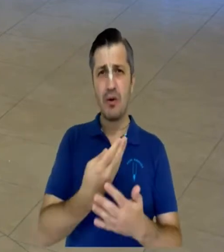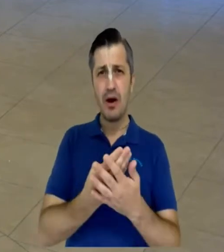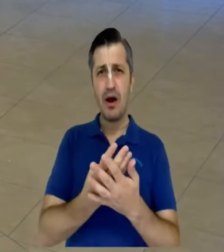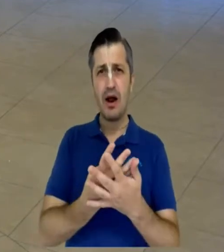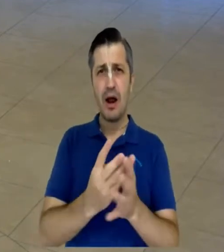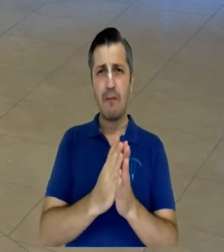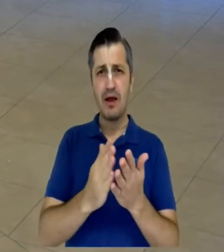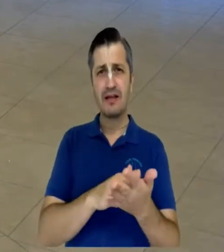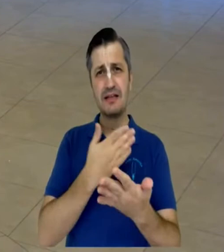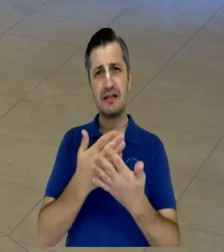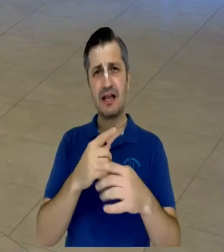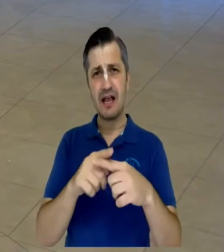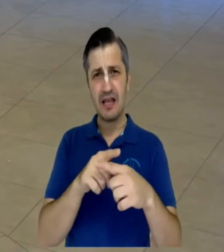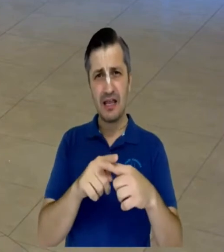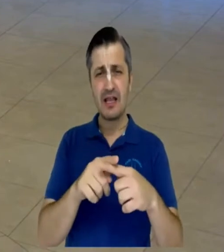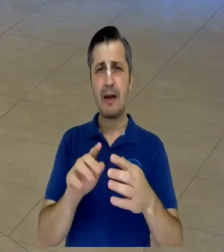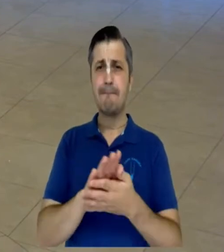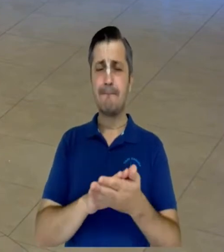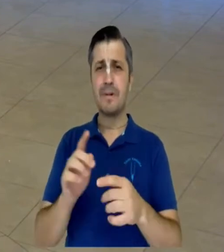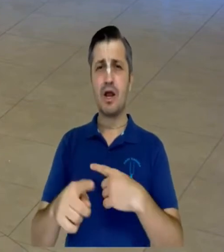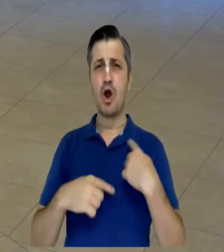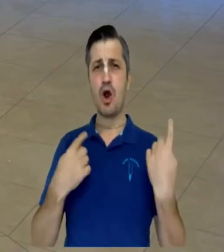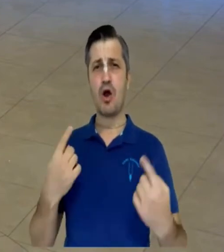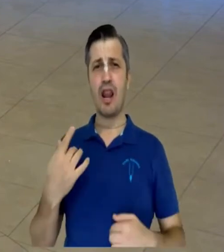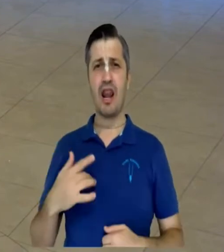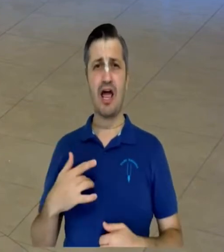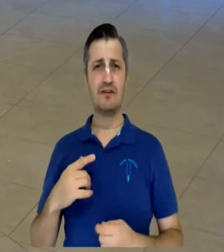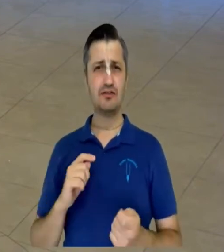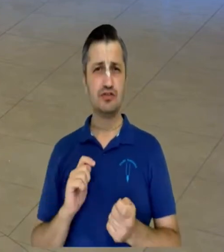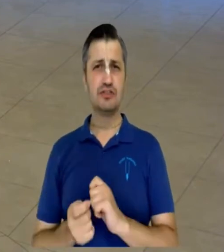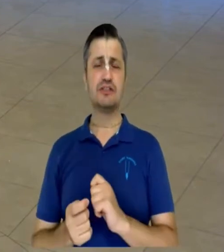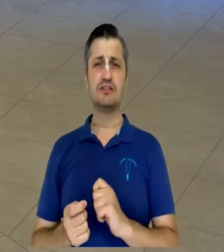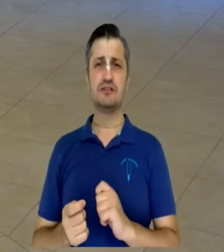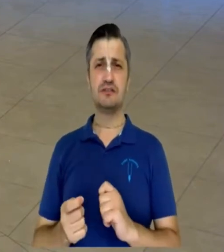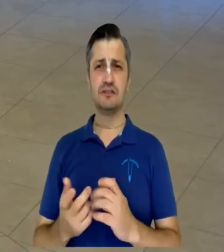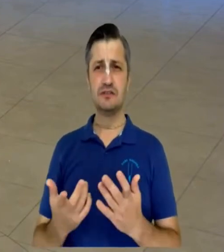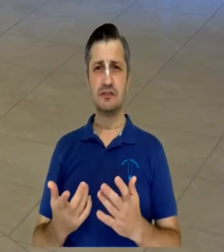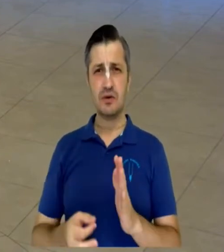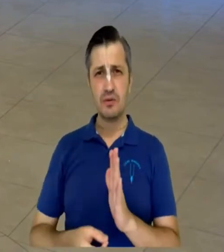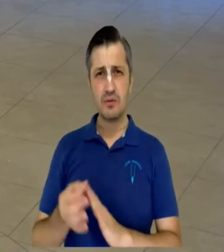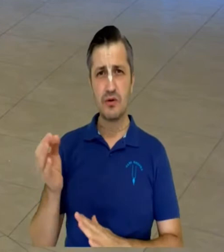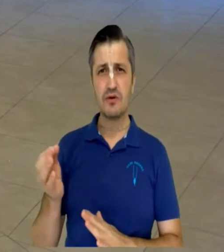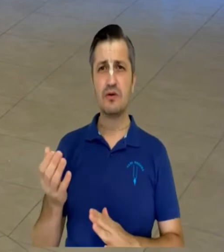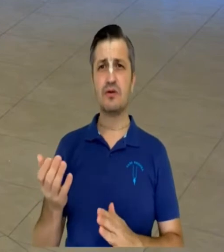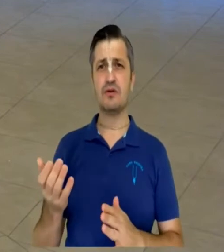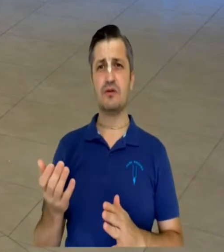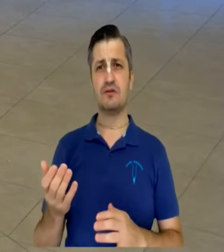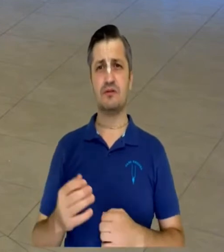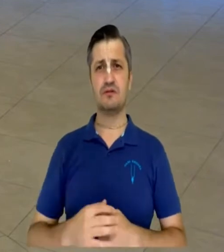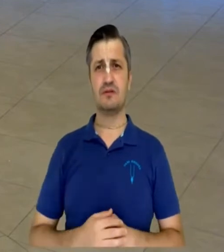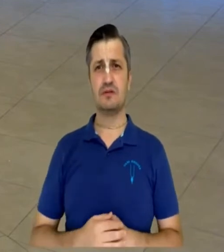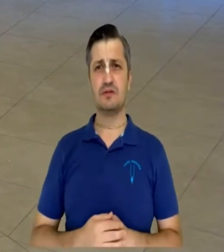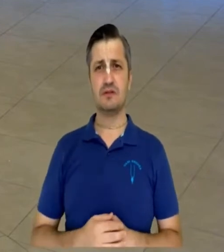Srila Prabhupada's movement or Srila Prabhupada's books is transformed. And then we can see the power of actually coming in contact